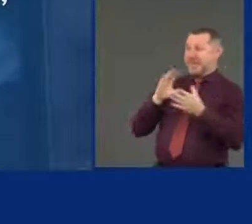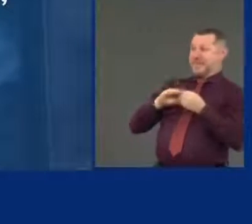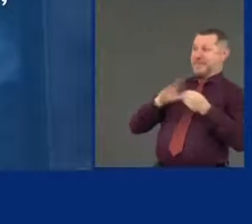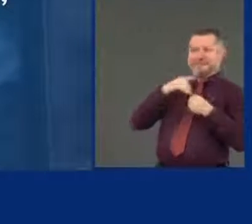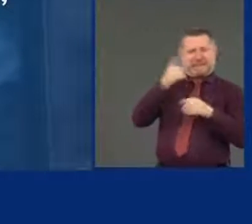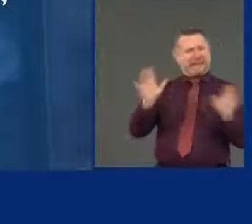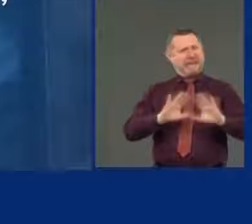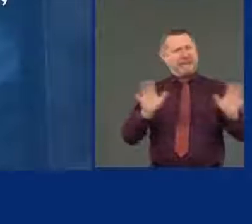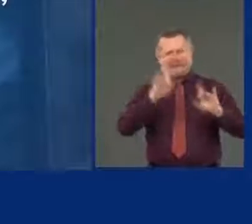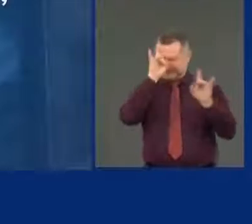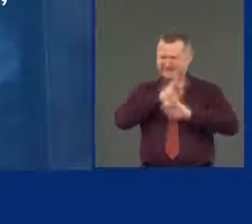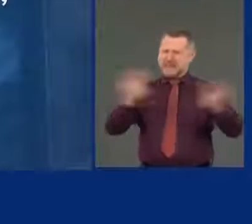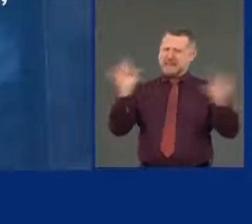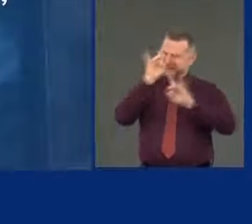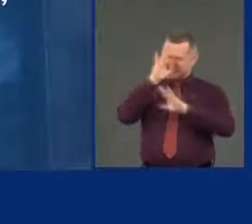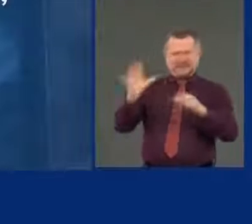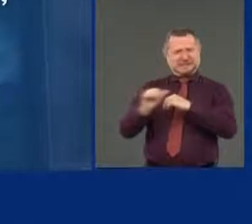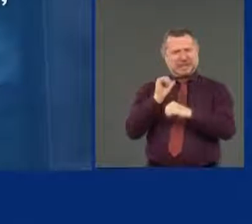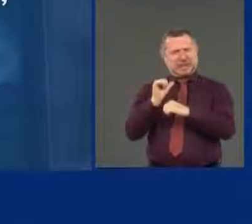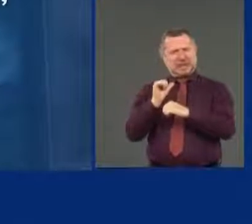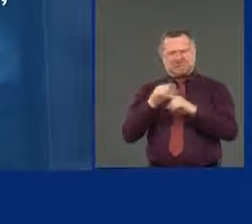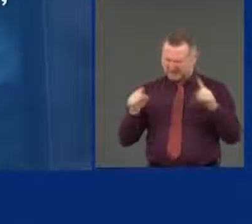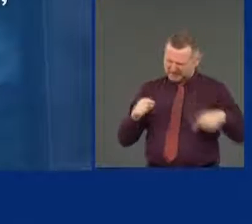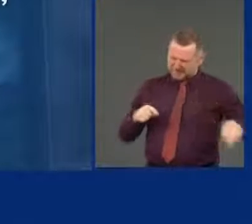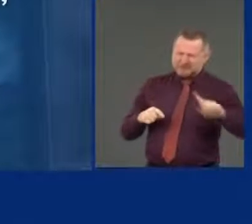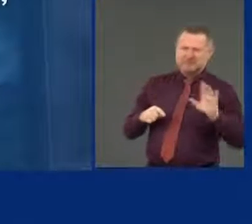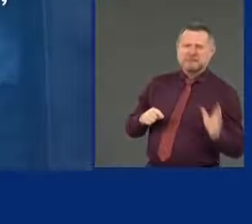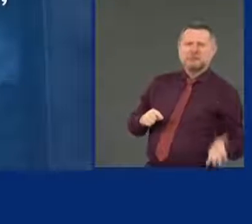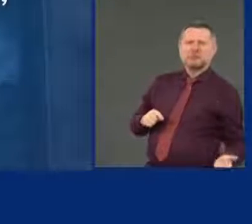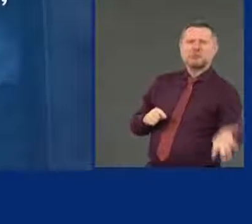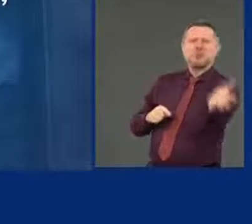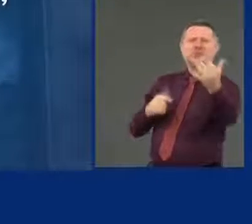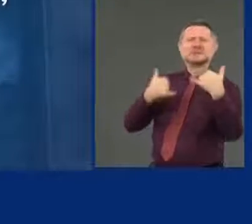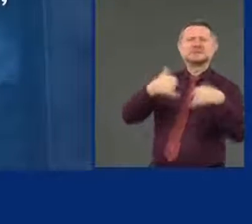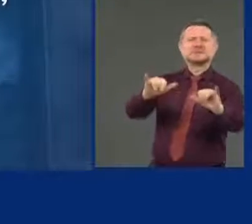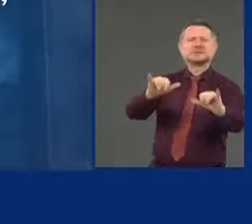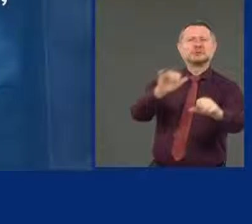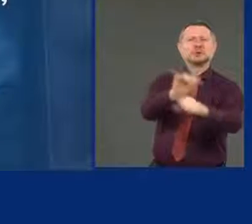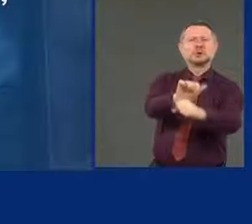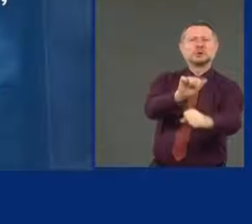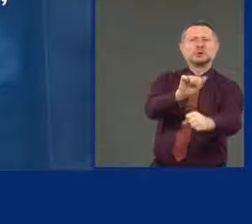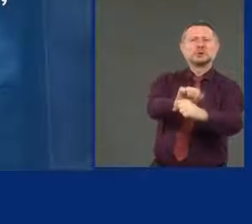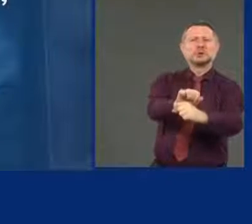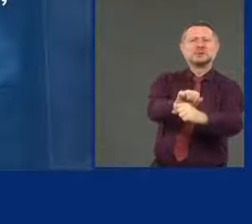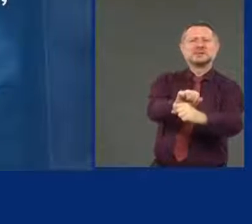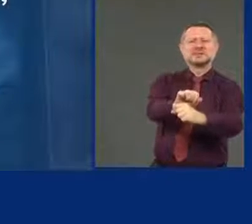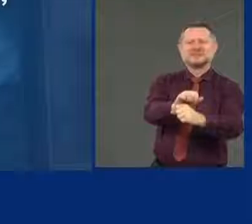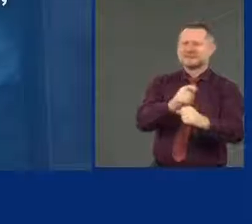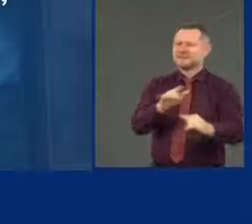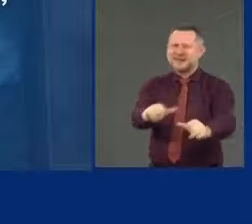was. And many of those people who showed up and did their duty and